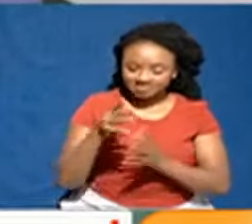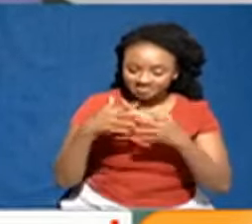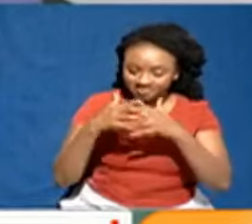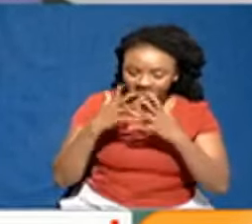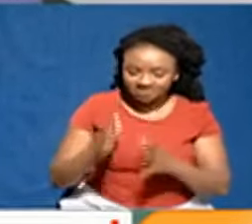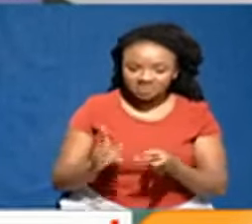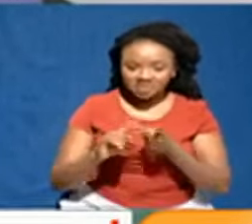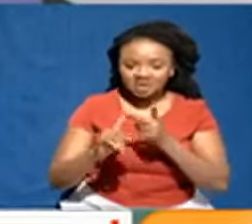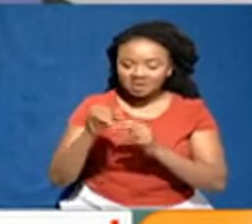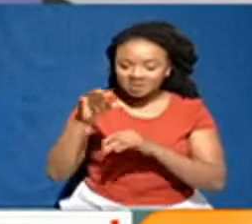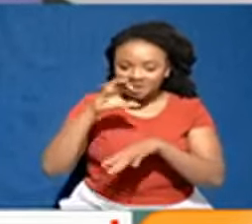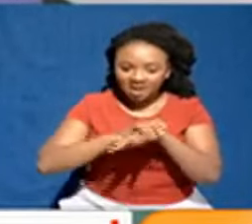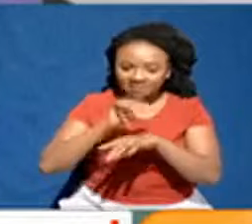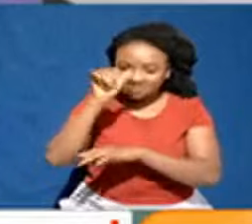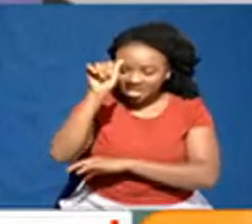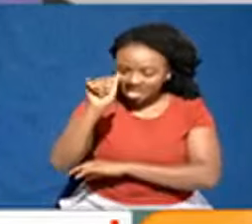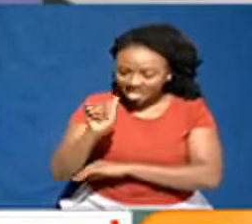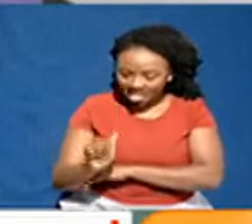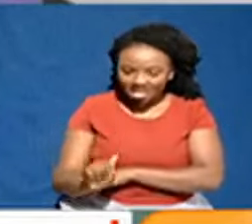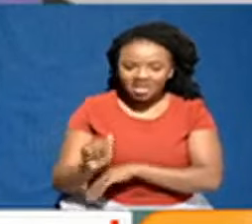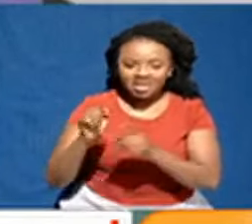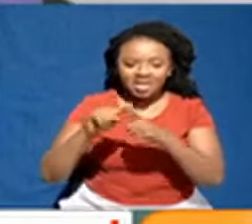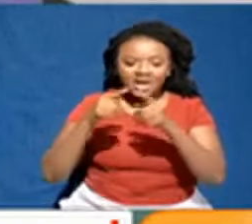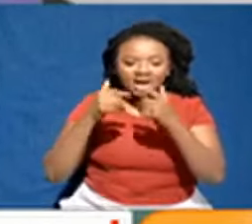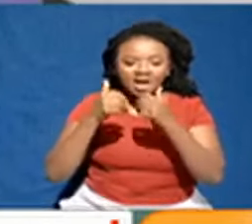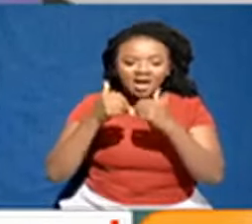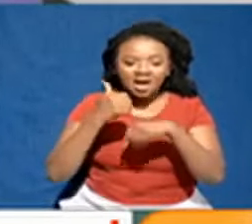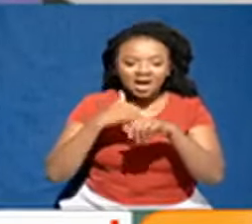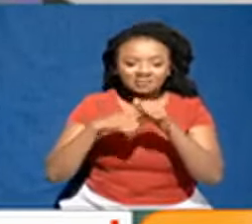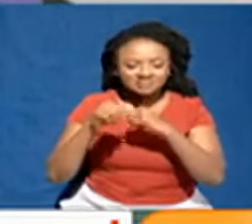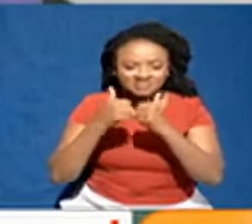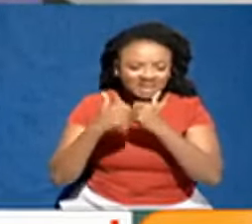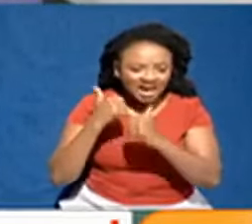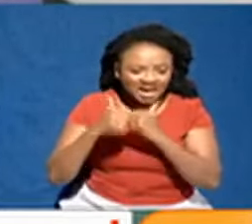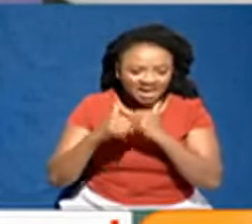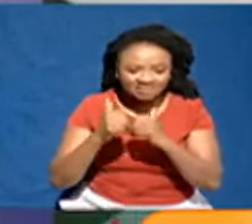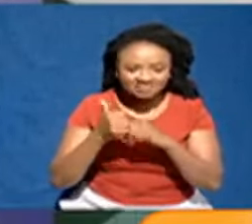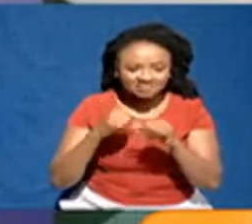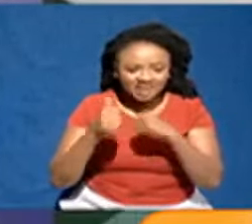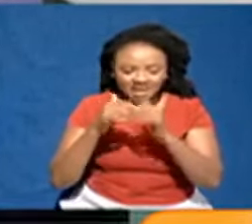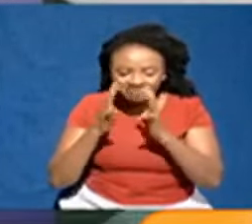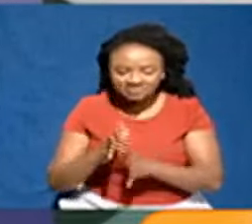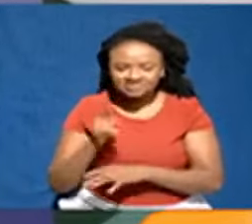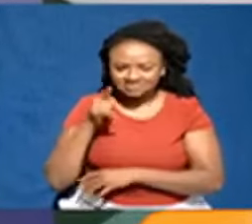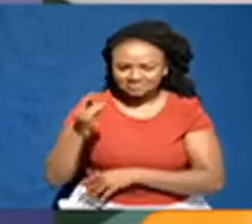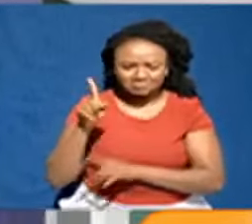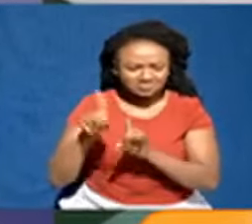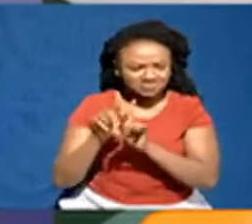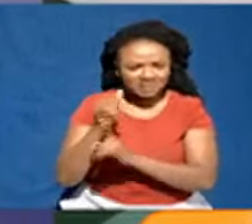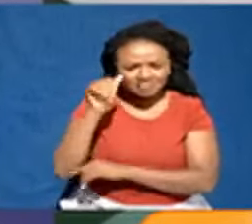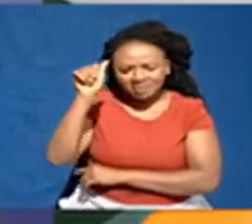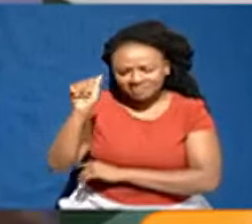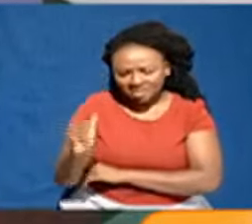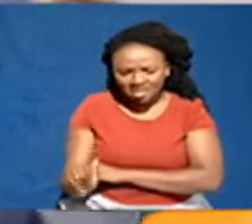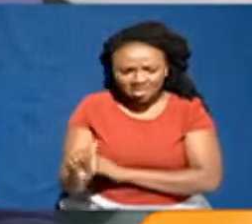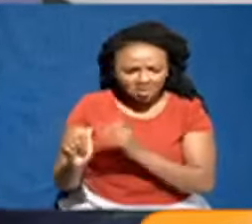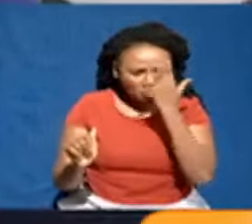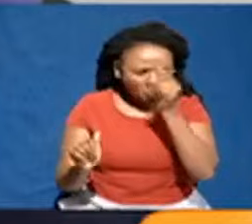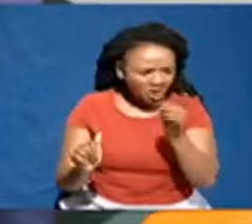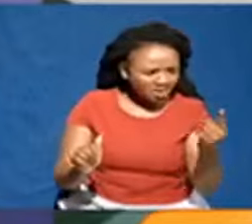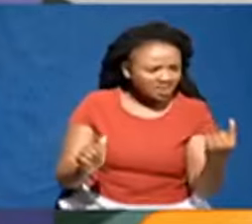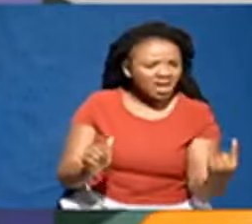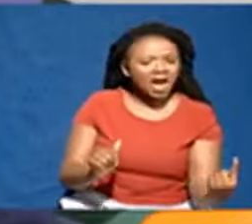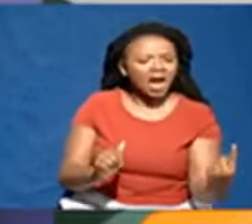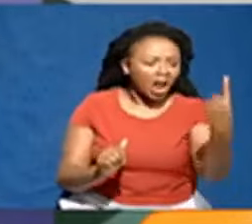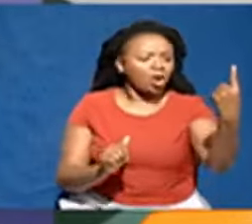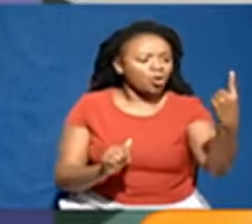scientists are students. You know, we really can't have rules for one profession. For people who went through high